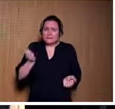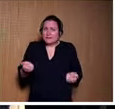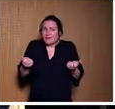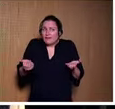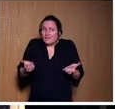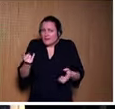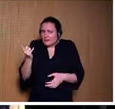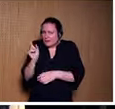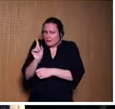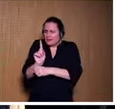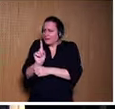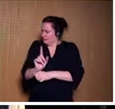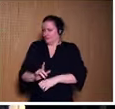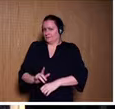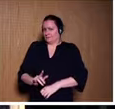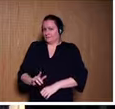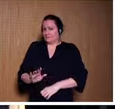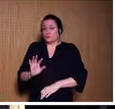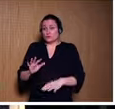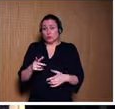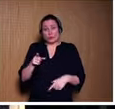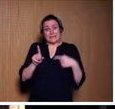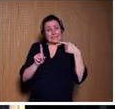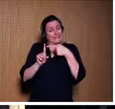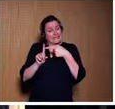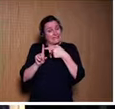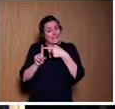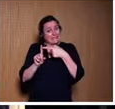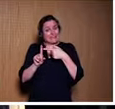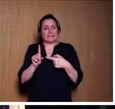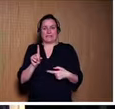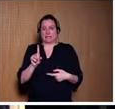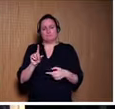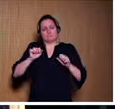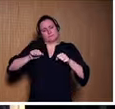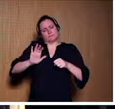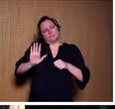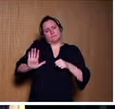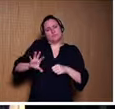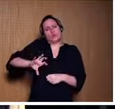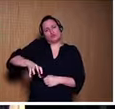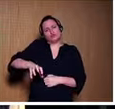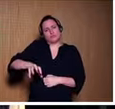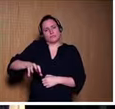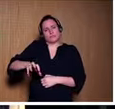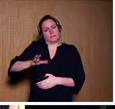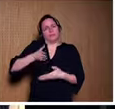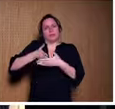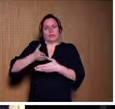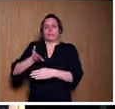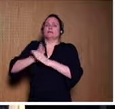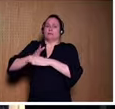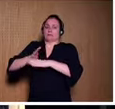to recognize is that she was not just the representative of a country which is problematic. The person herself,